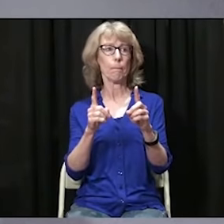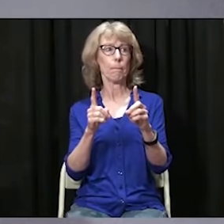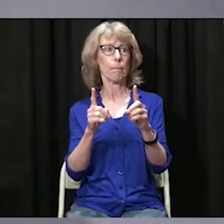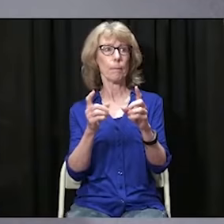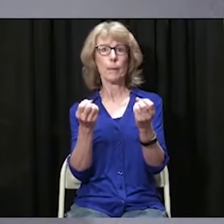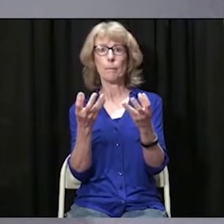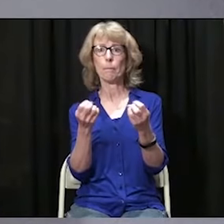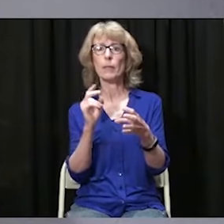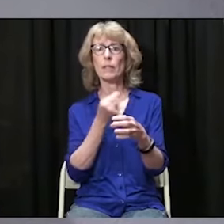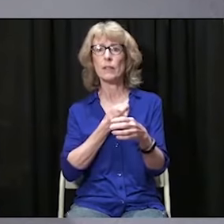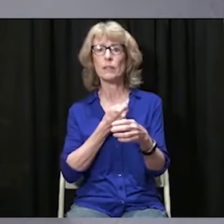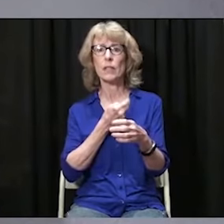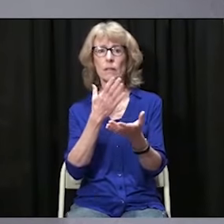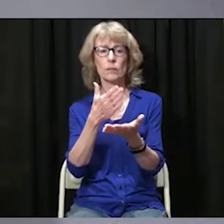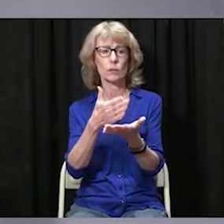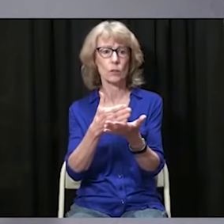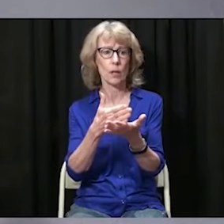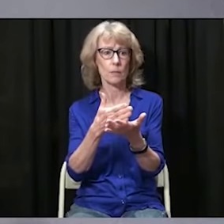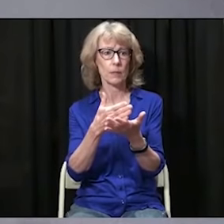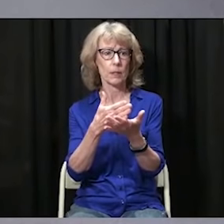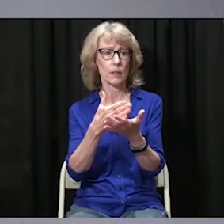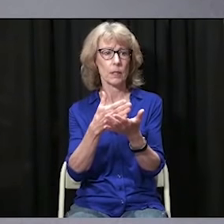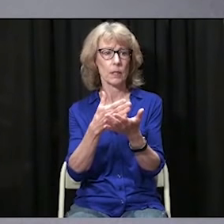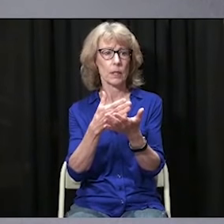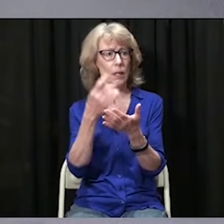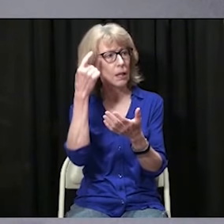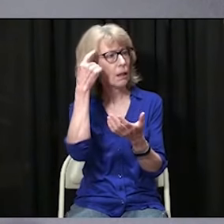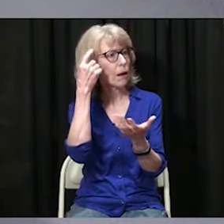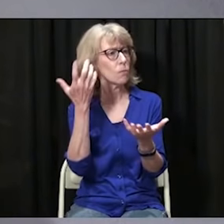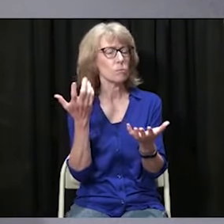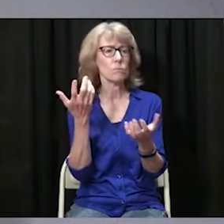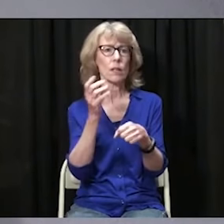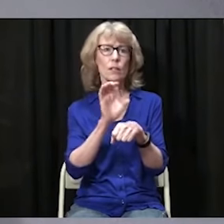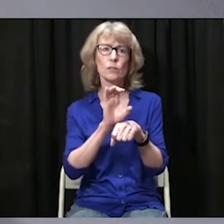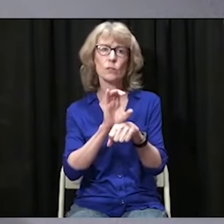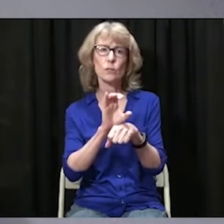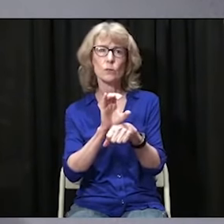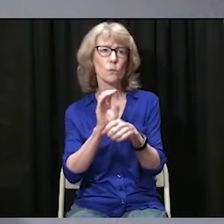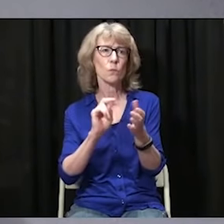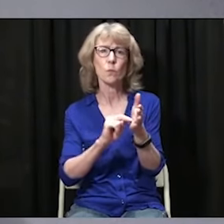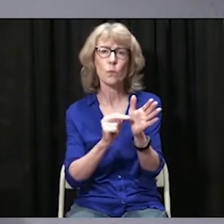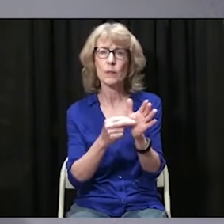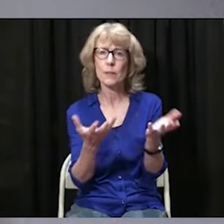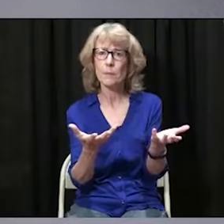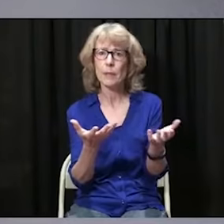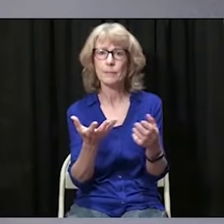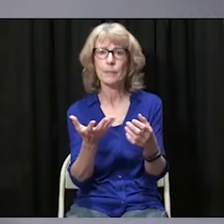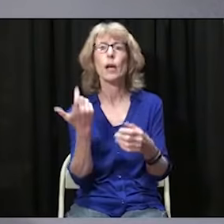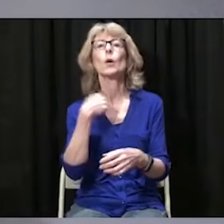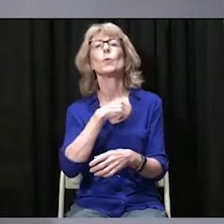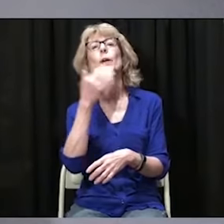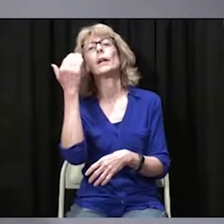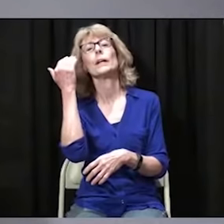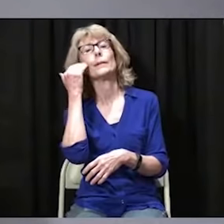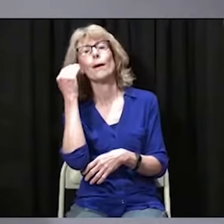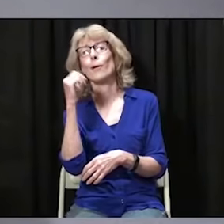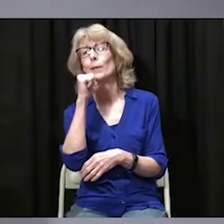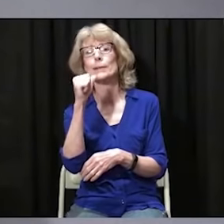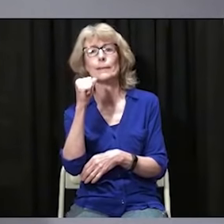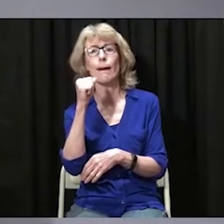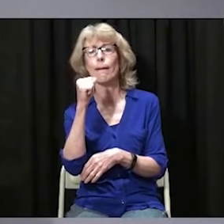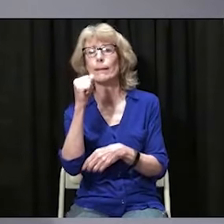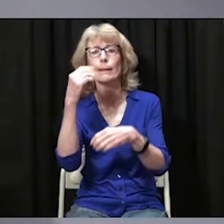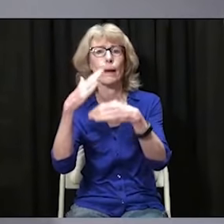church? Now, I know the church is not the building. You know the church is not the building. Like, we know that